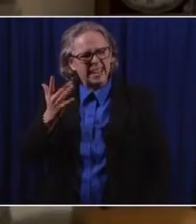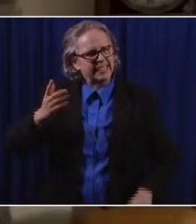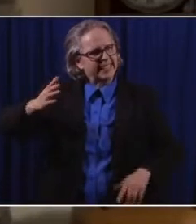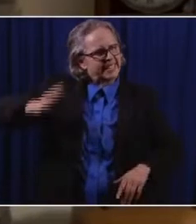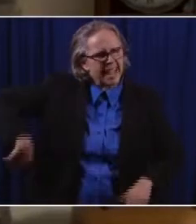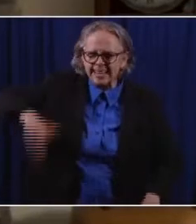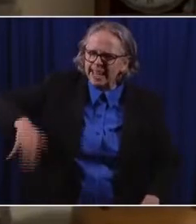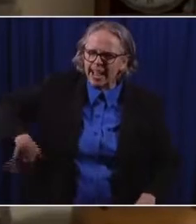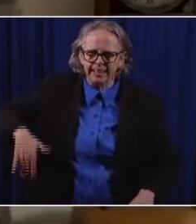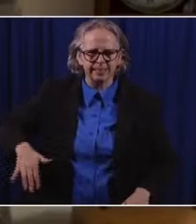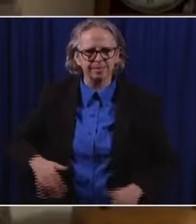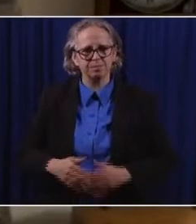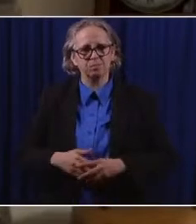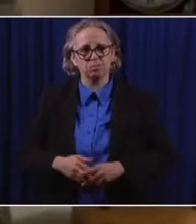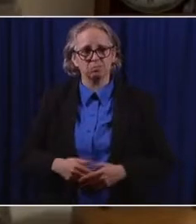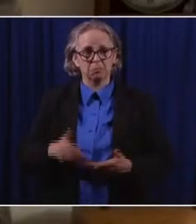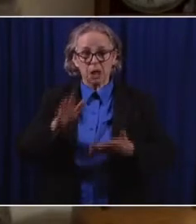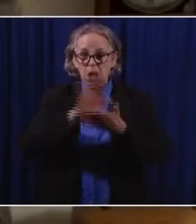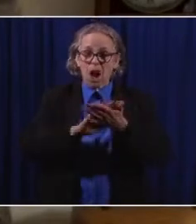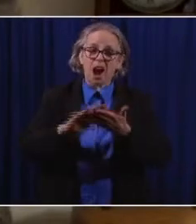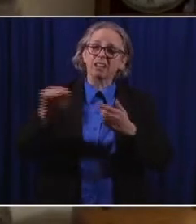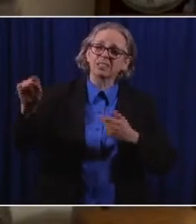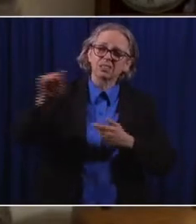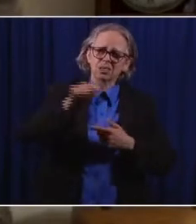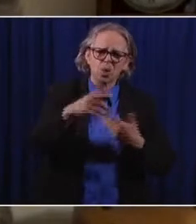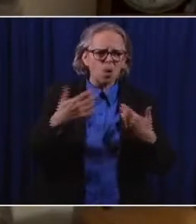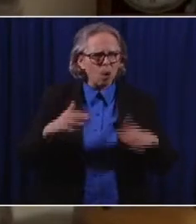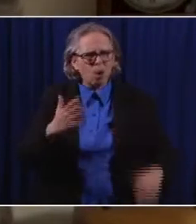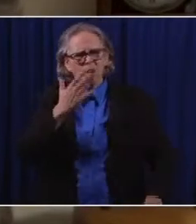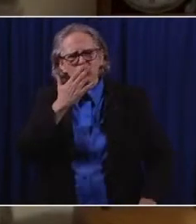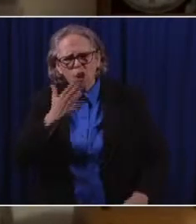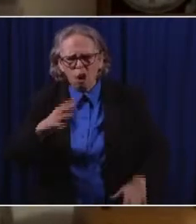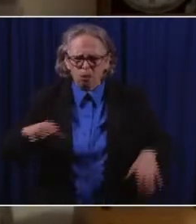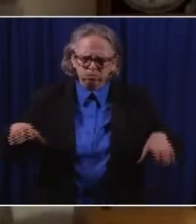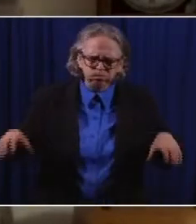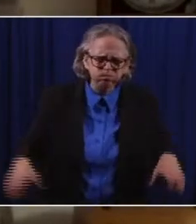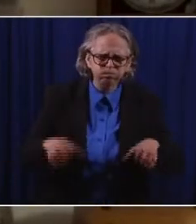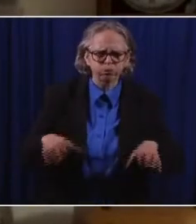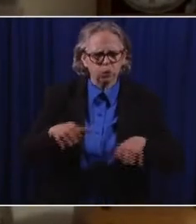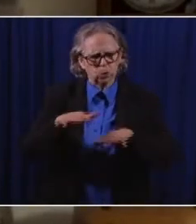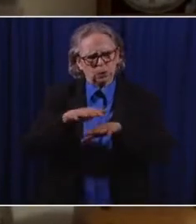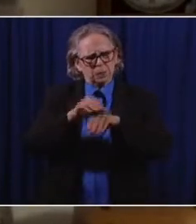They're fighting back. They've worked hard to keep these cases under control.